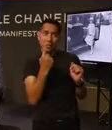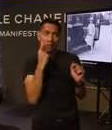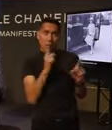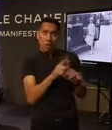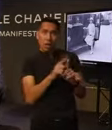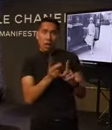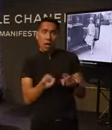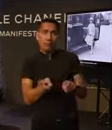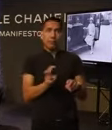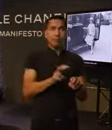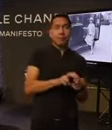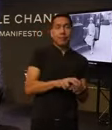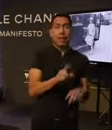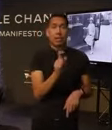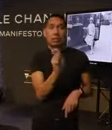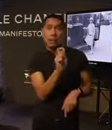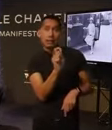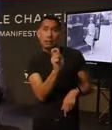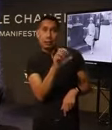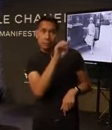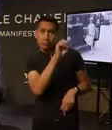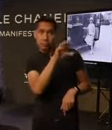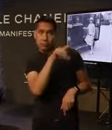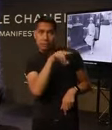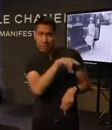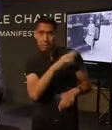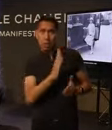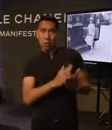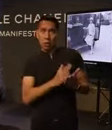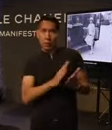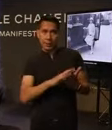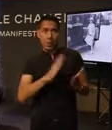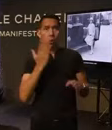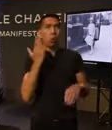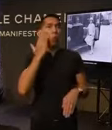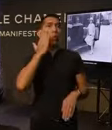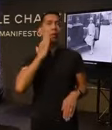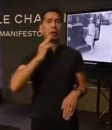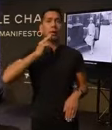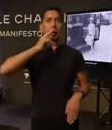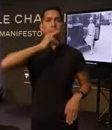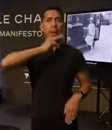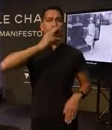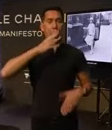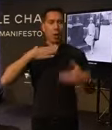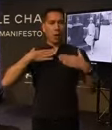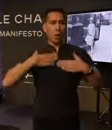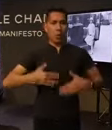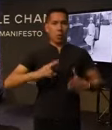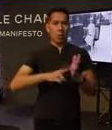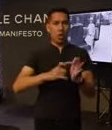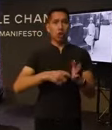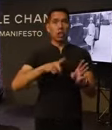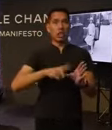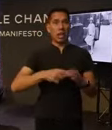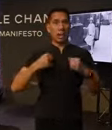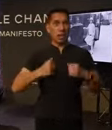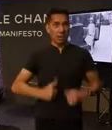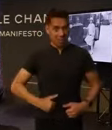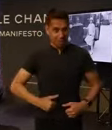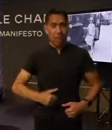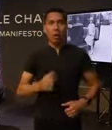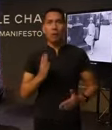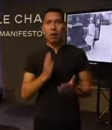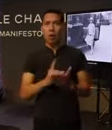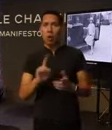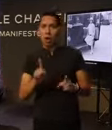taxi. She's the quintessential modern woman. She's wearing jersey. She's not about being things like in the Belle